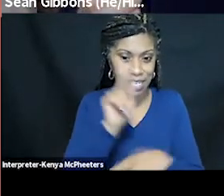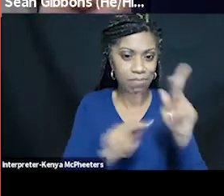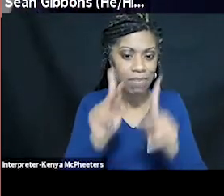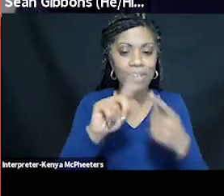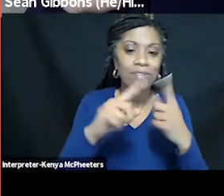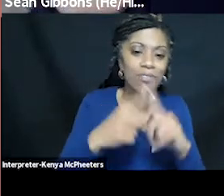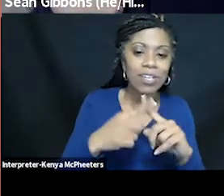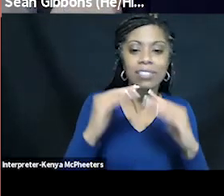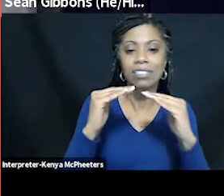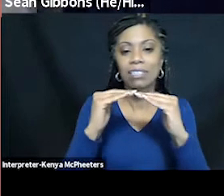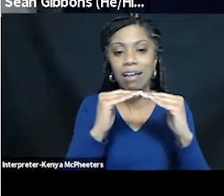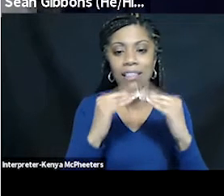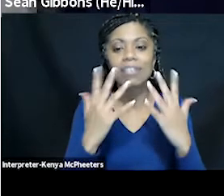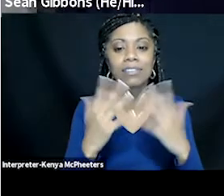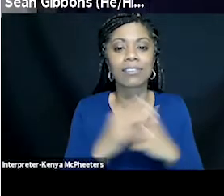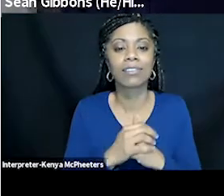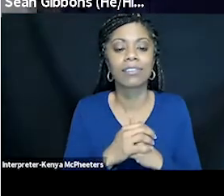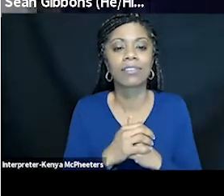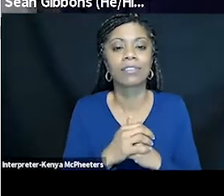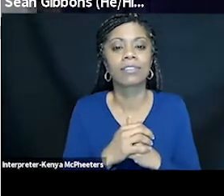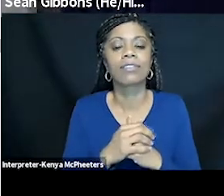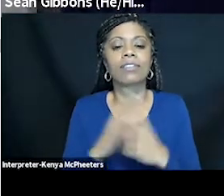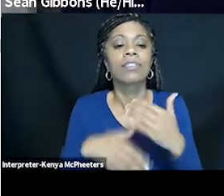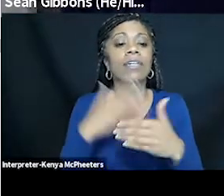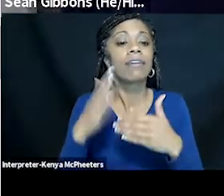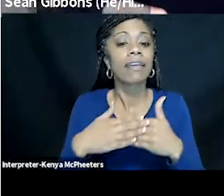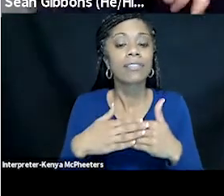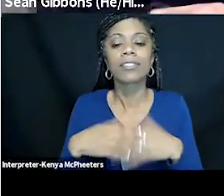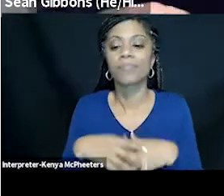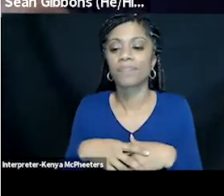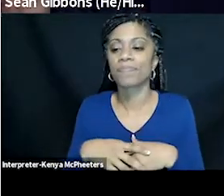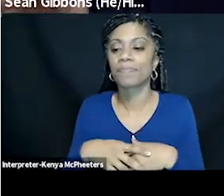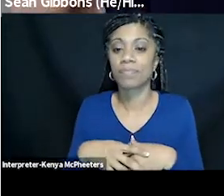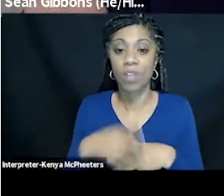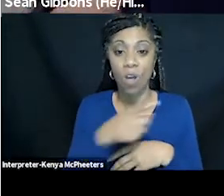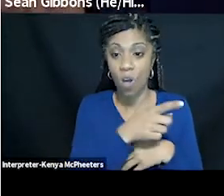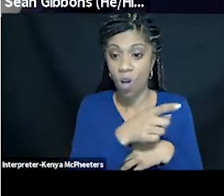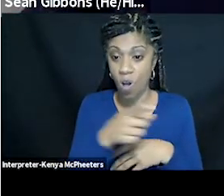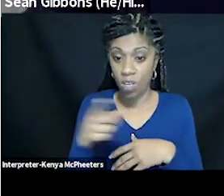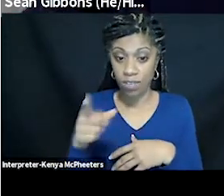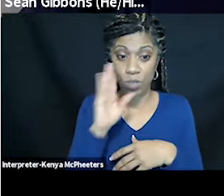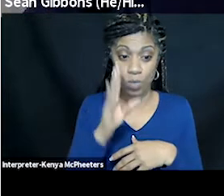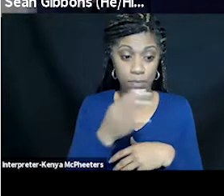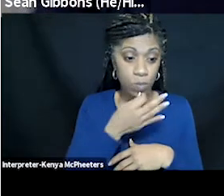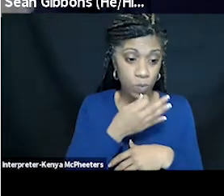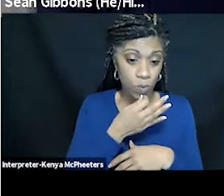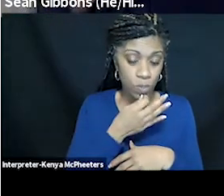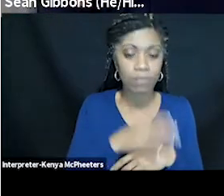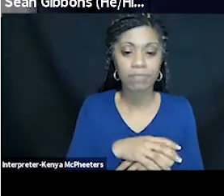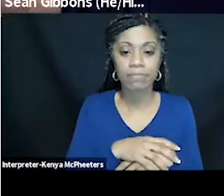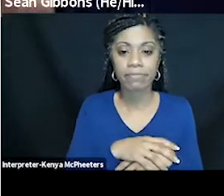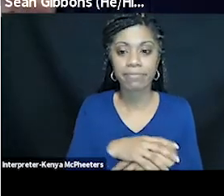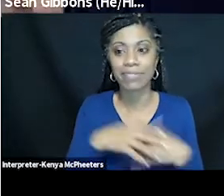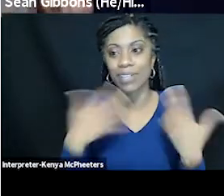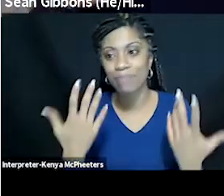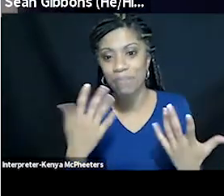of them. Mr. T, if you'll take us forward. A couple pieces of housekeeping here. One, all of these events are coming up and they are available. Probably makes sense to show